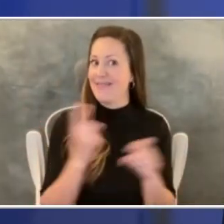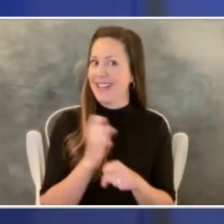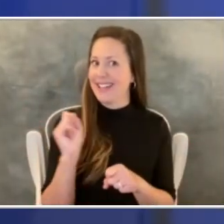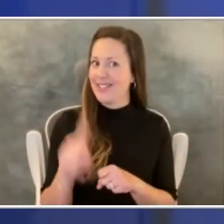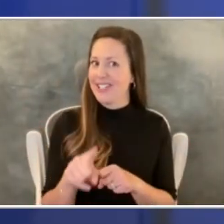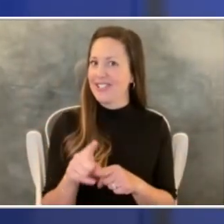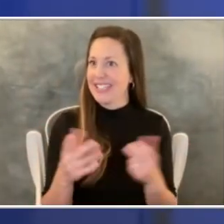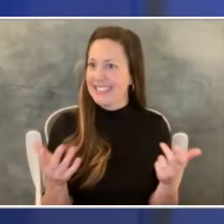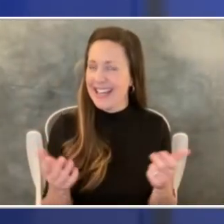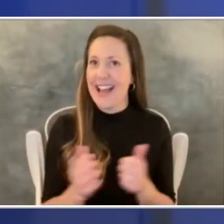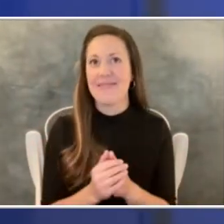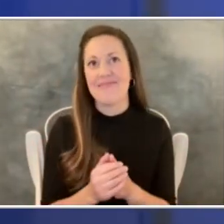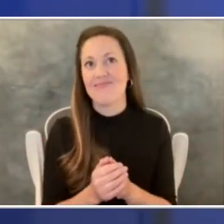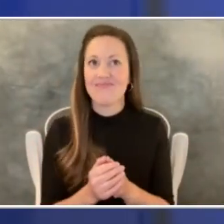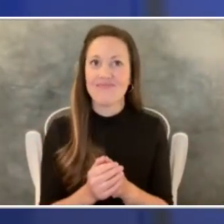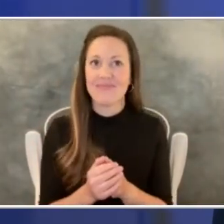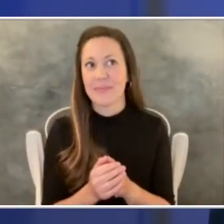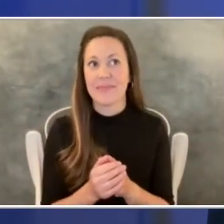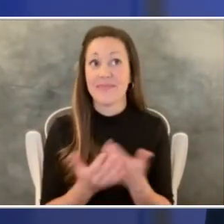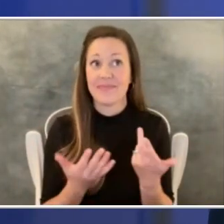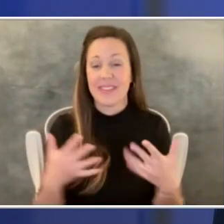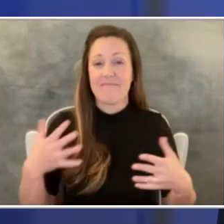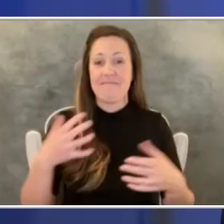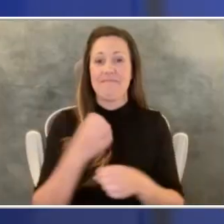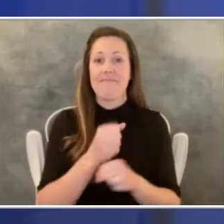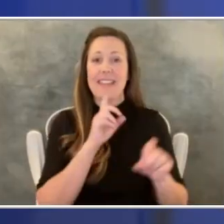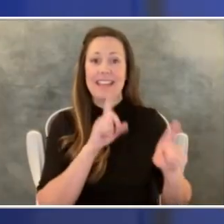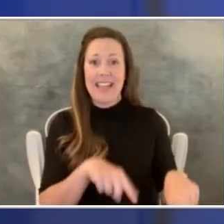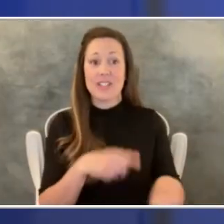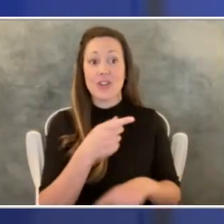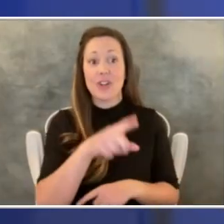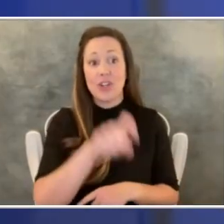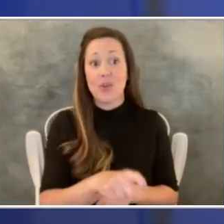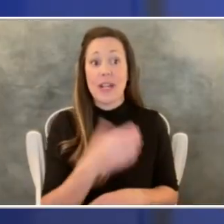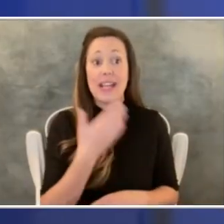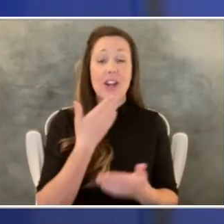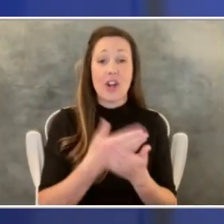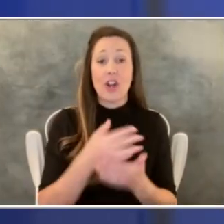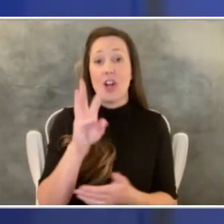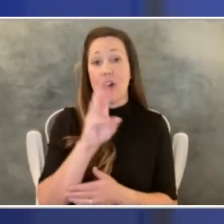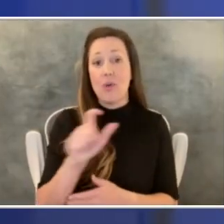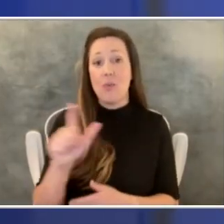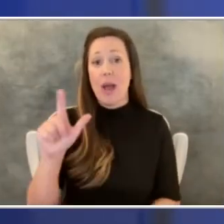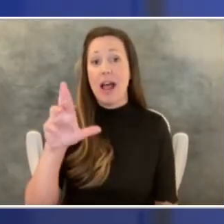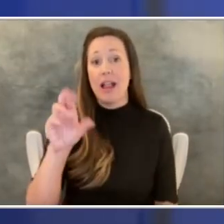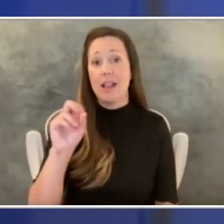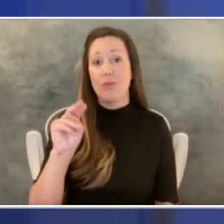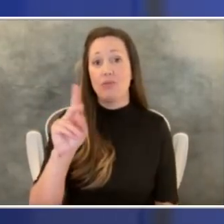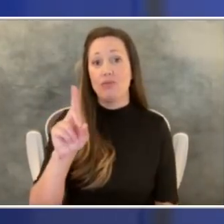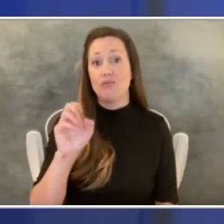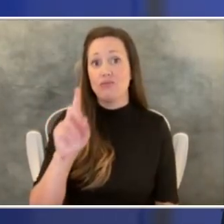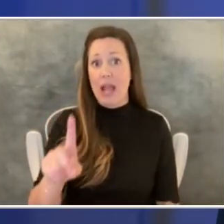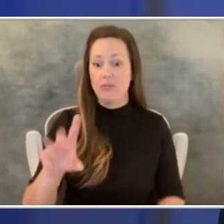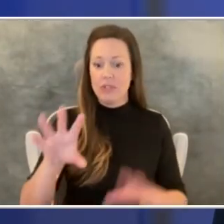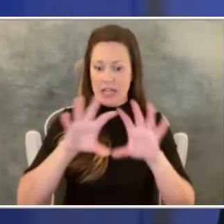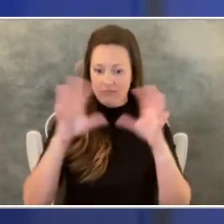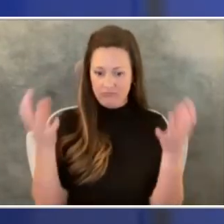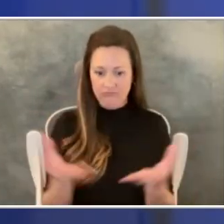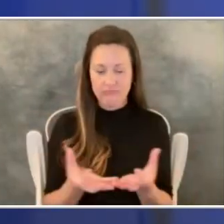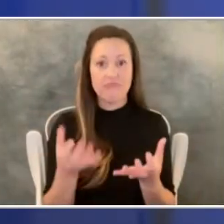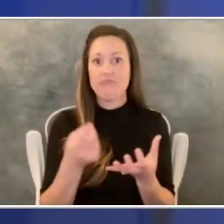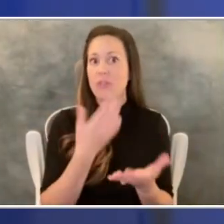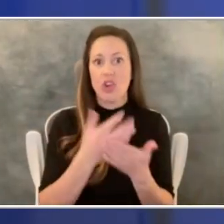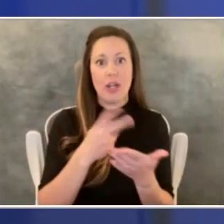Really, kind of the cop-out answer is probably what you need is a well-rounded exercise program that includes kind of a combination of isolated